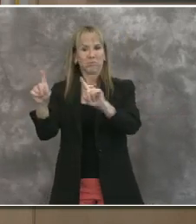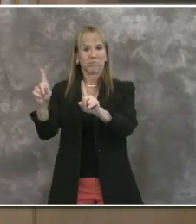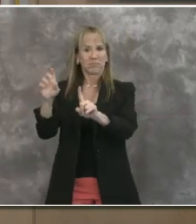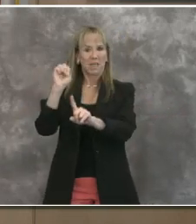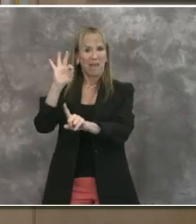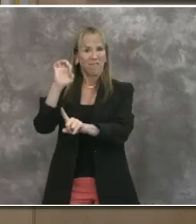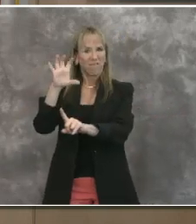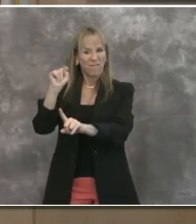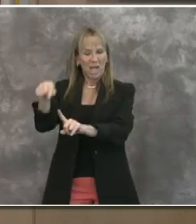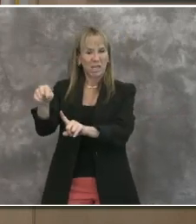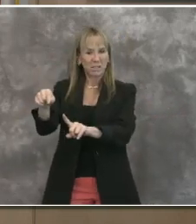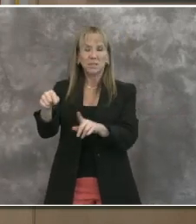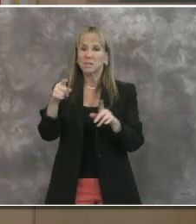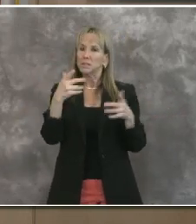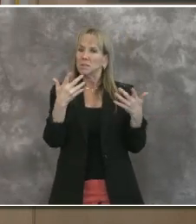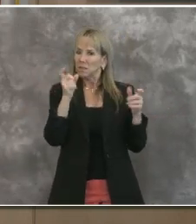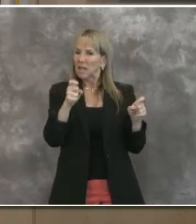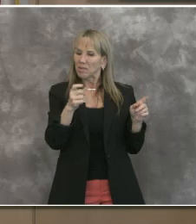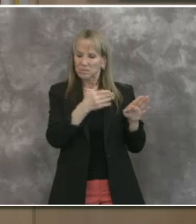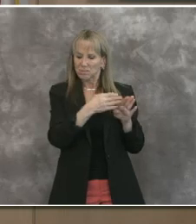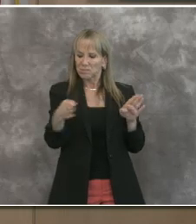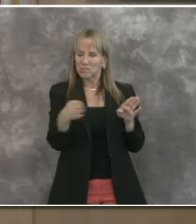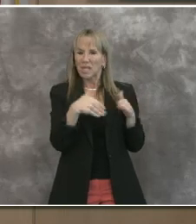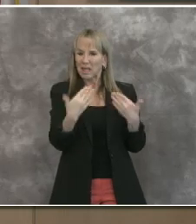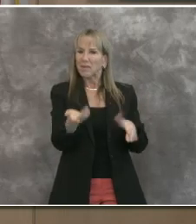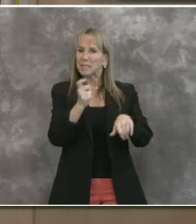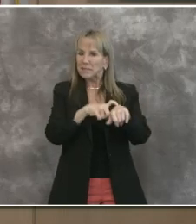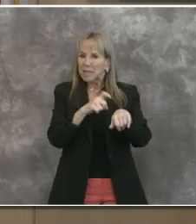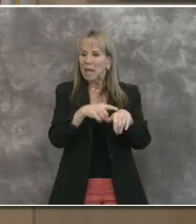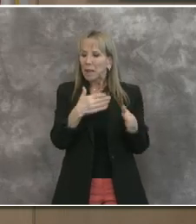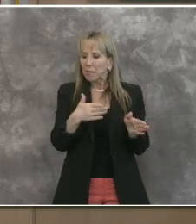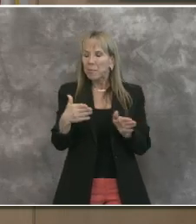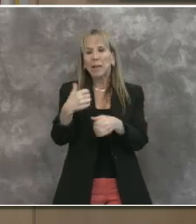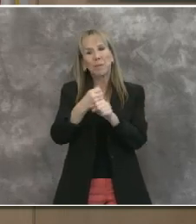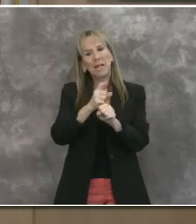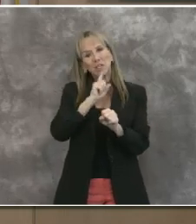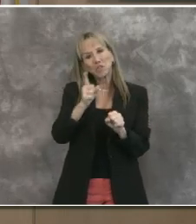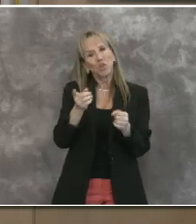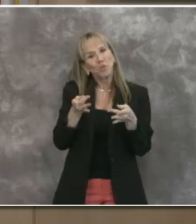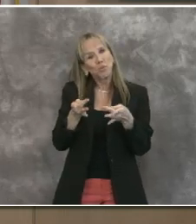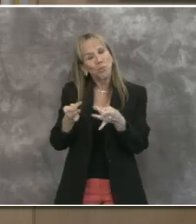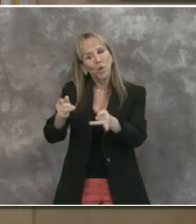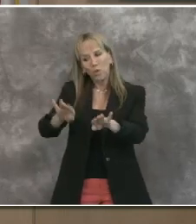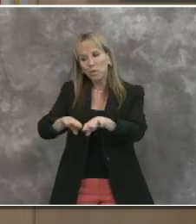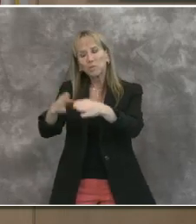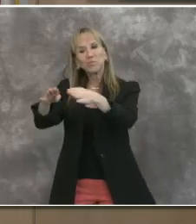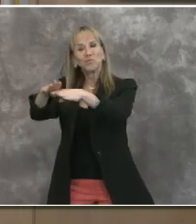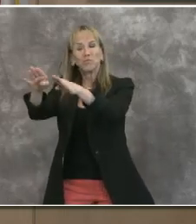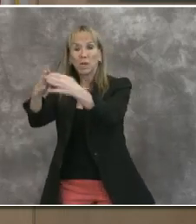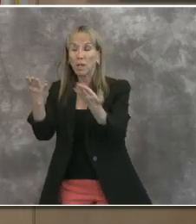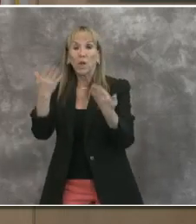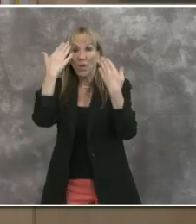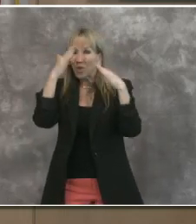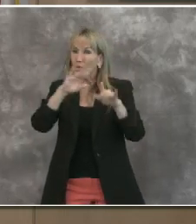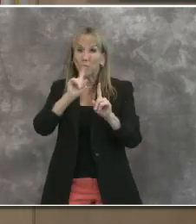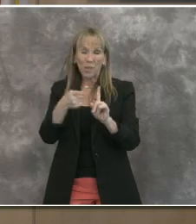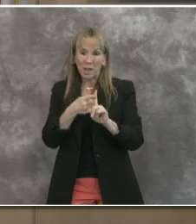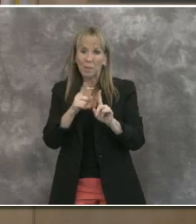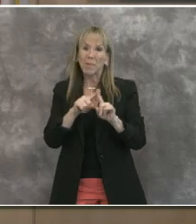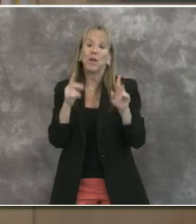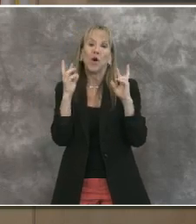continue to work through these phases patiently and responsibly to ensure a smooth recovery. So we don't know exactly when that will be, but hopefully